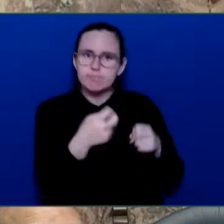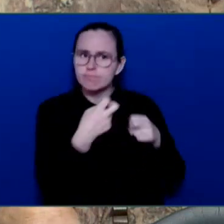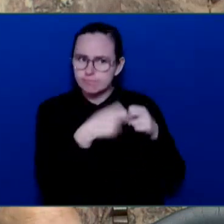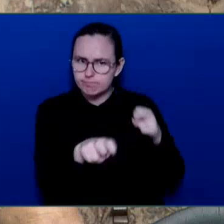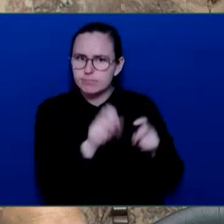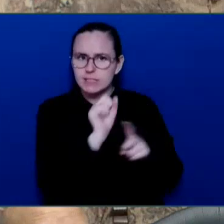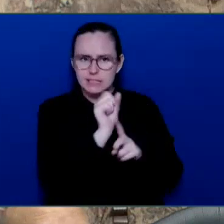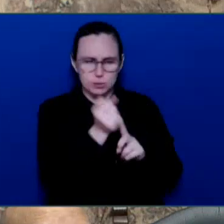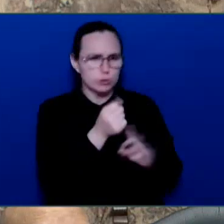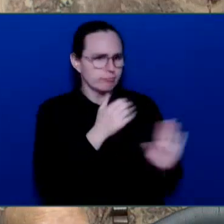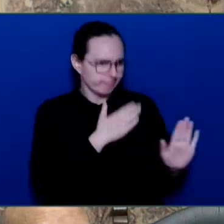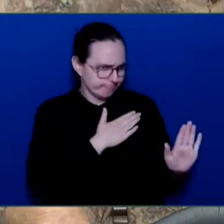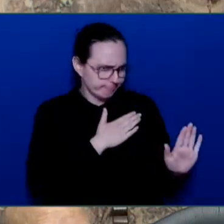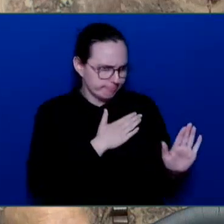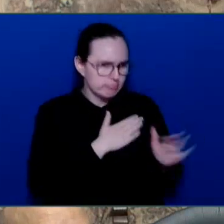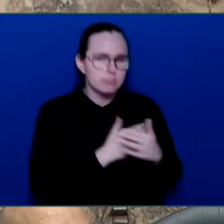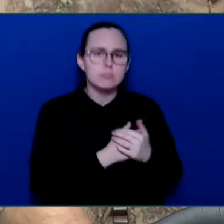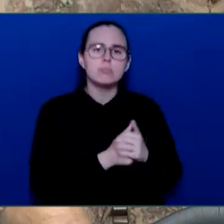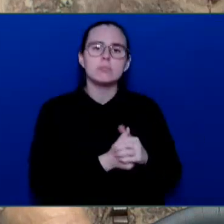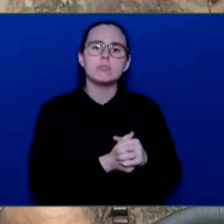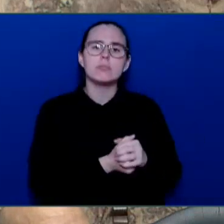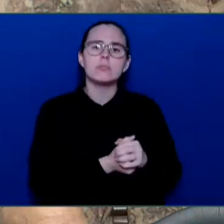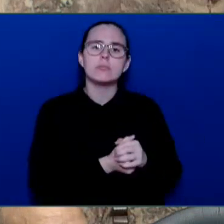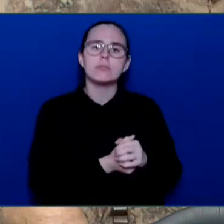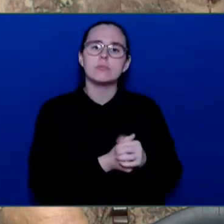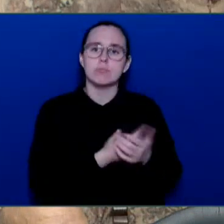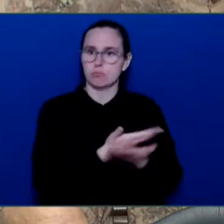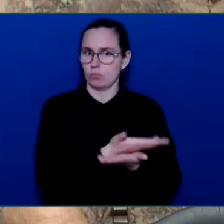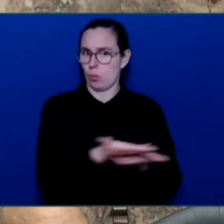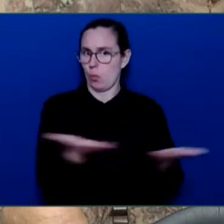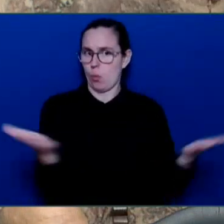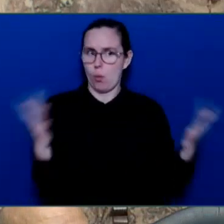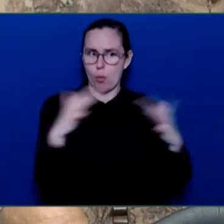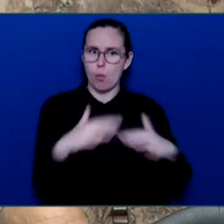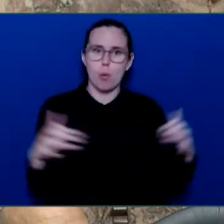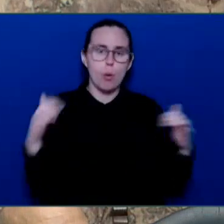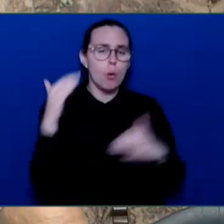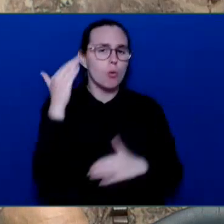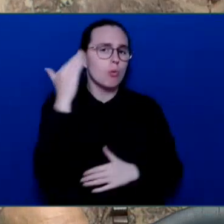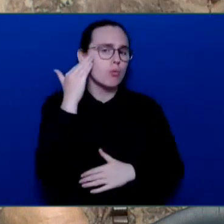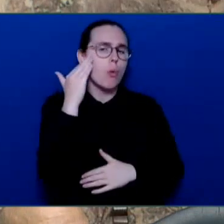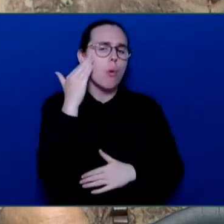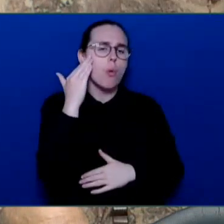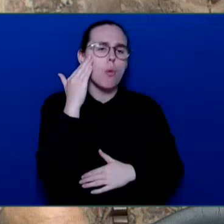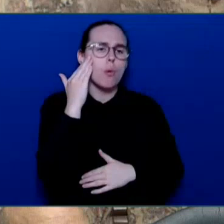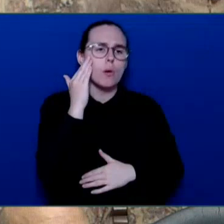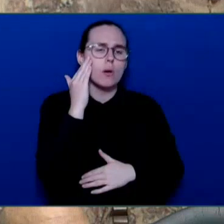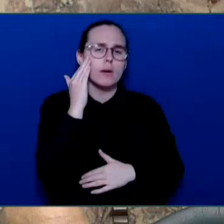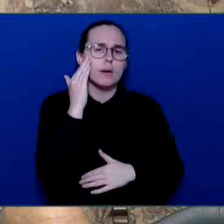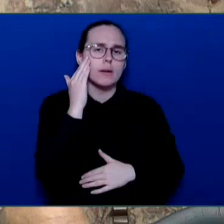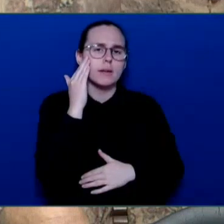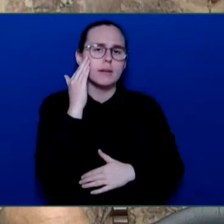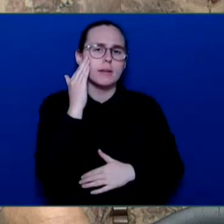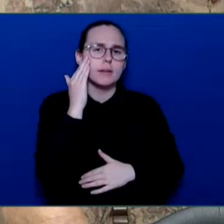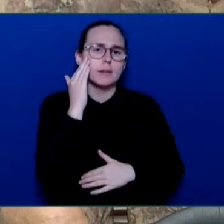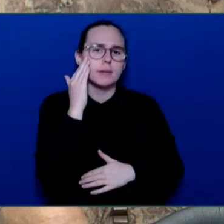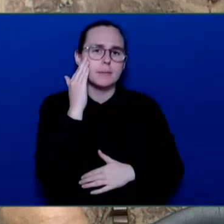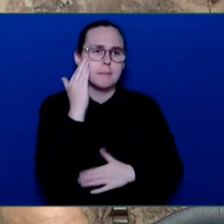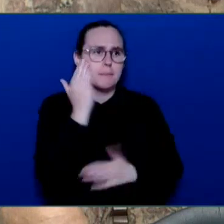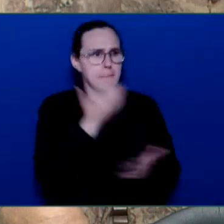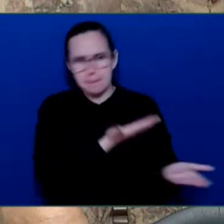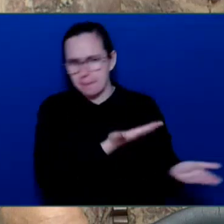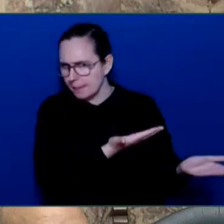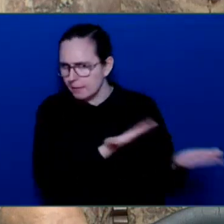all members of the House know, how open my door is to people coming and talking to me